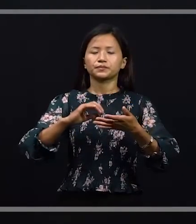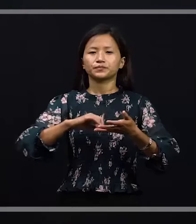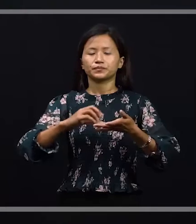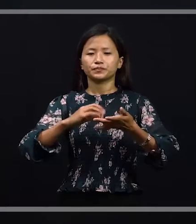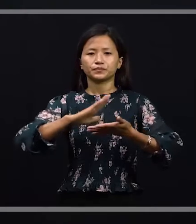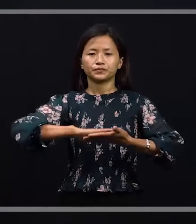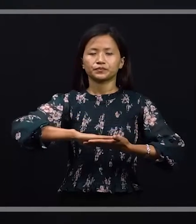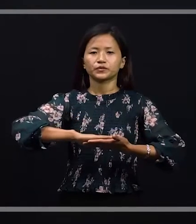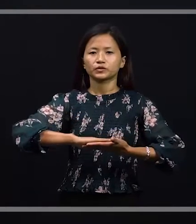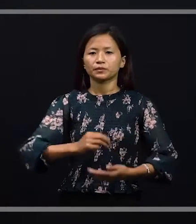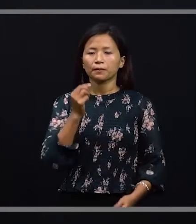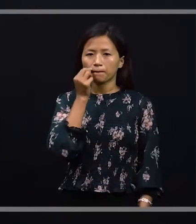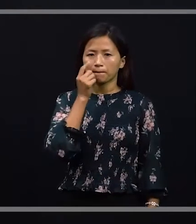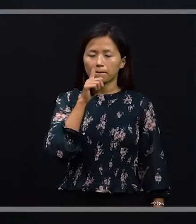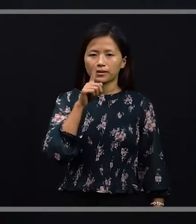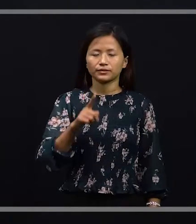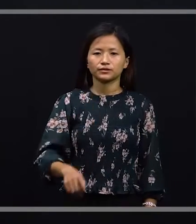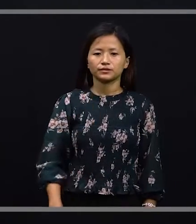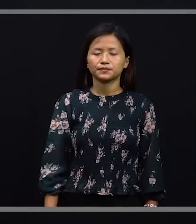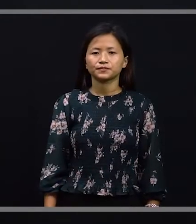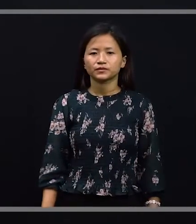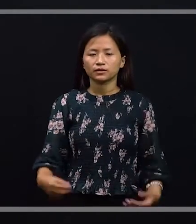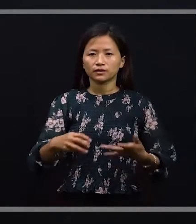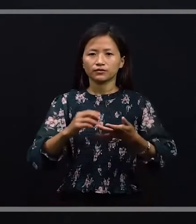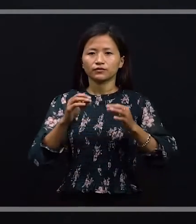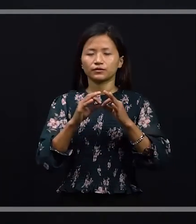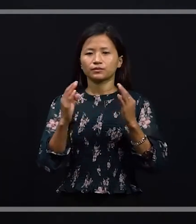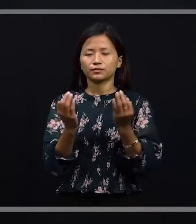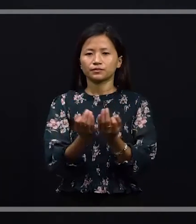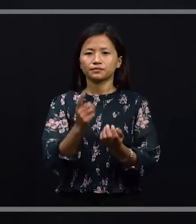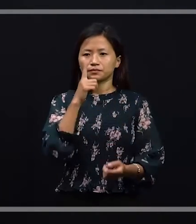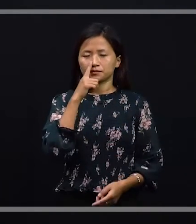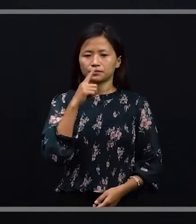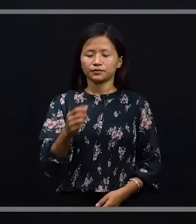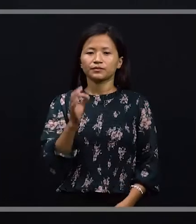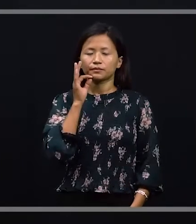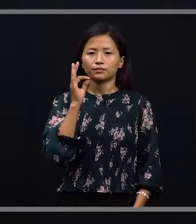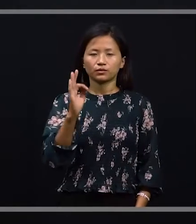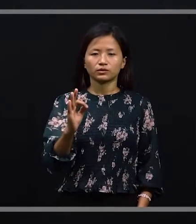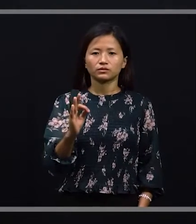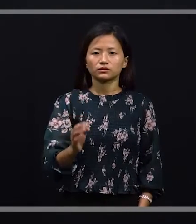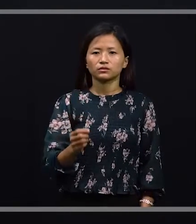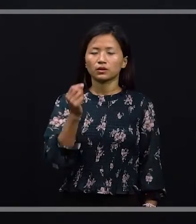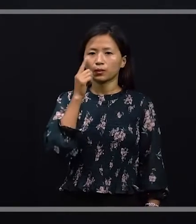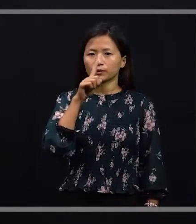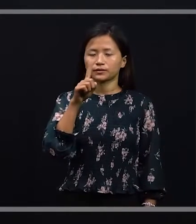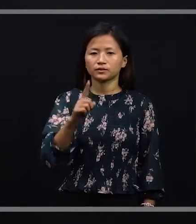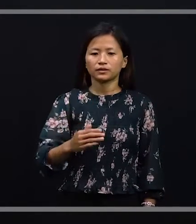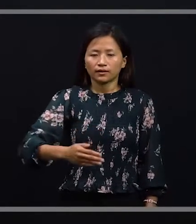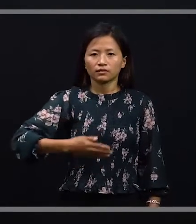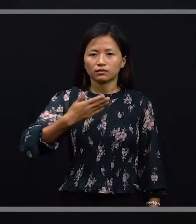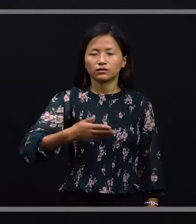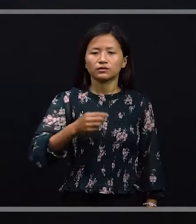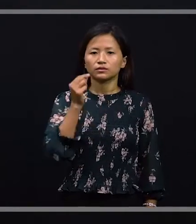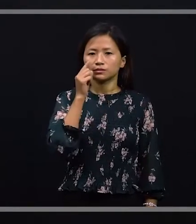the lifestyles of the Dalits, improve the lifestyles of the untouchables, who were the lowest class in the society.